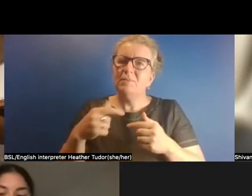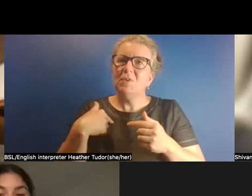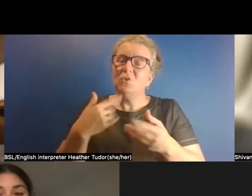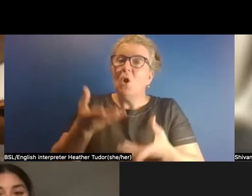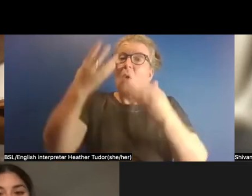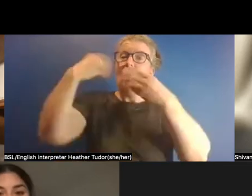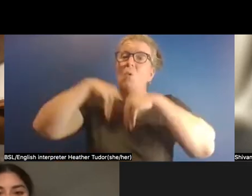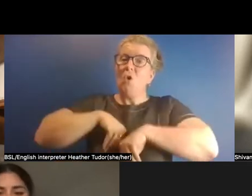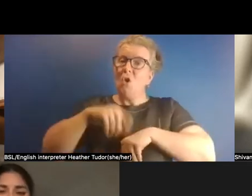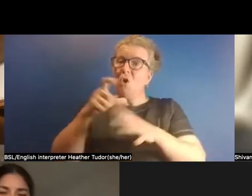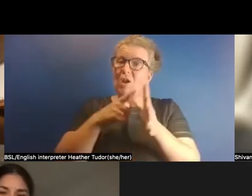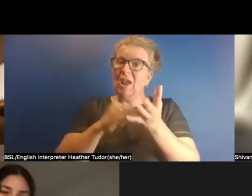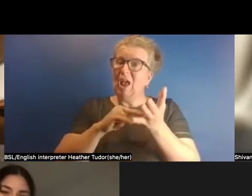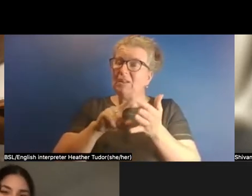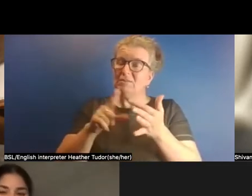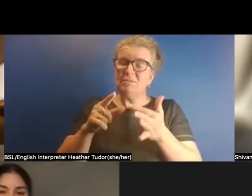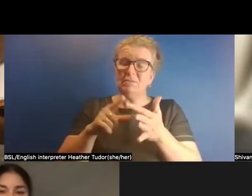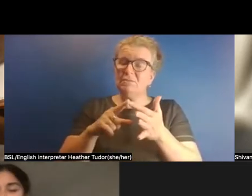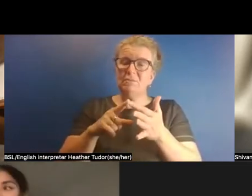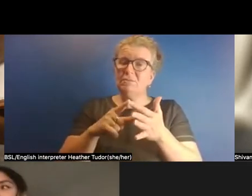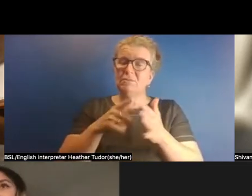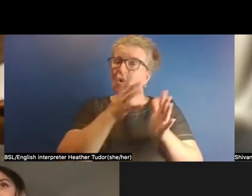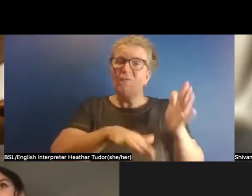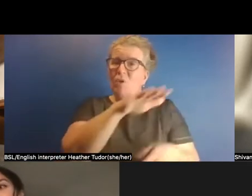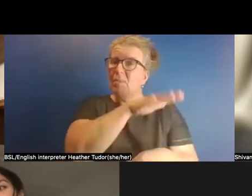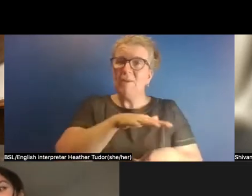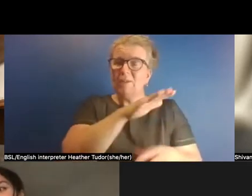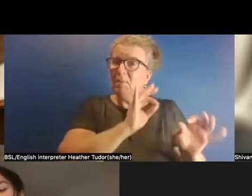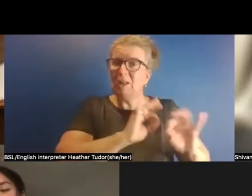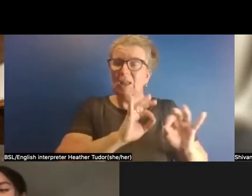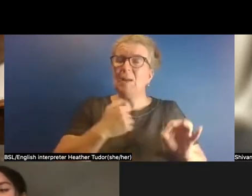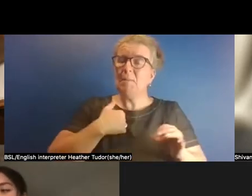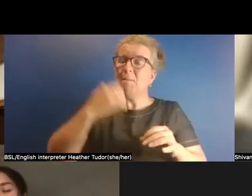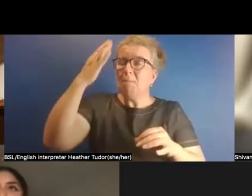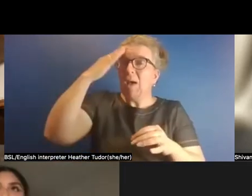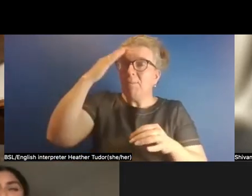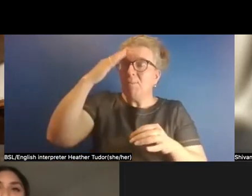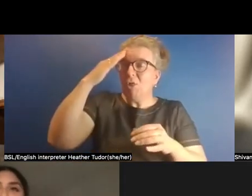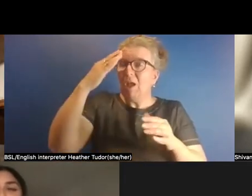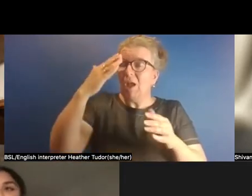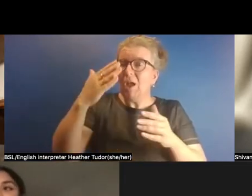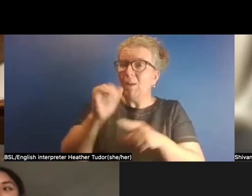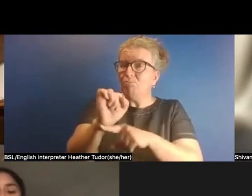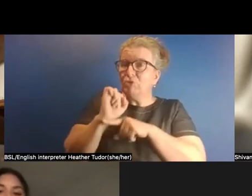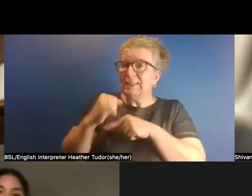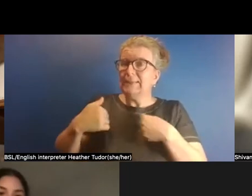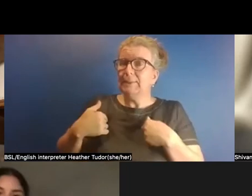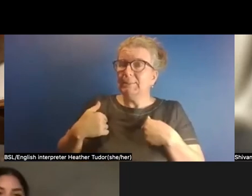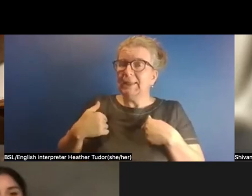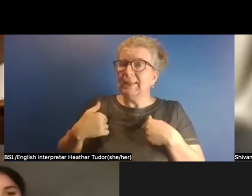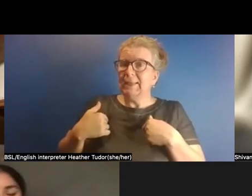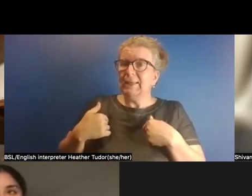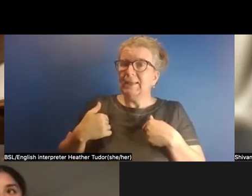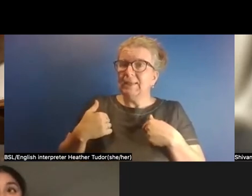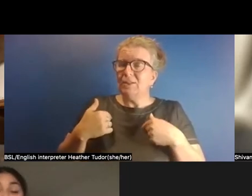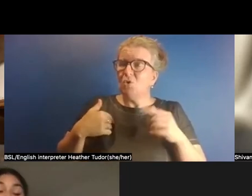of sheltered me from this whole sort of topic, because she from a young age she was just like, I don't want you to know about